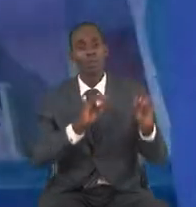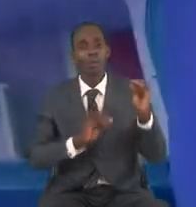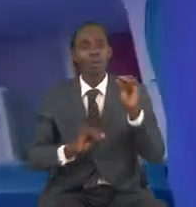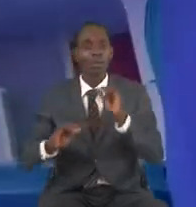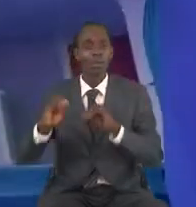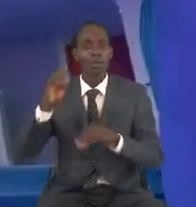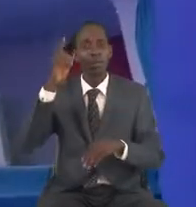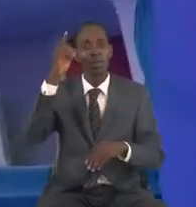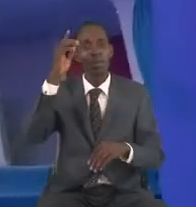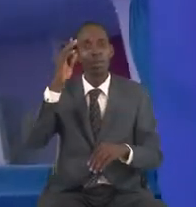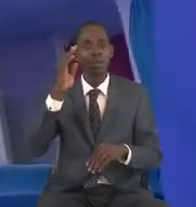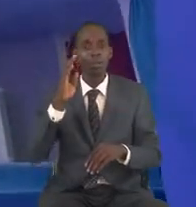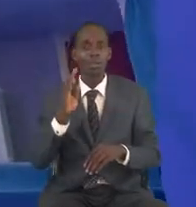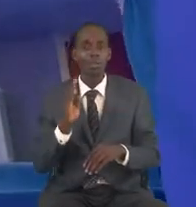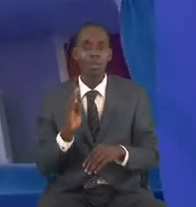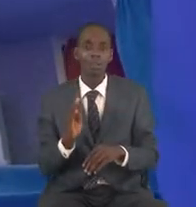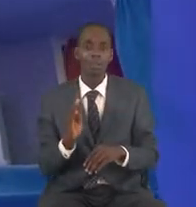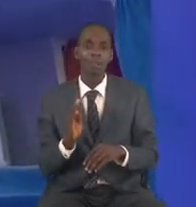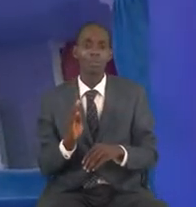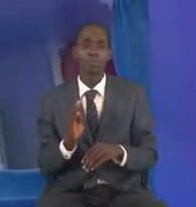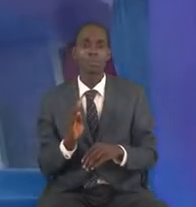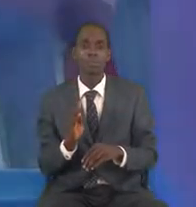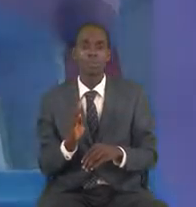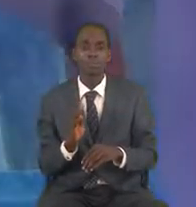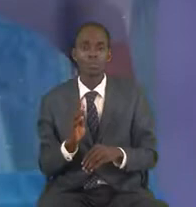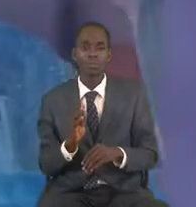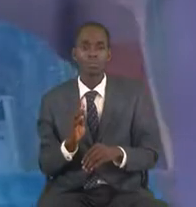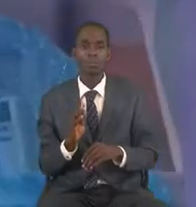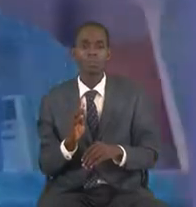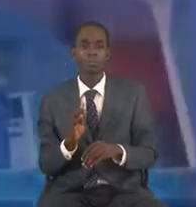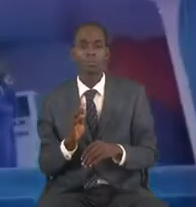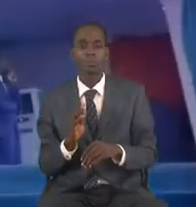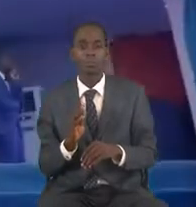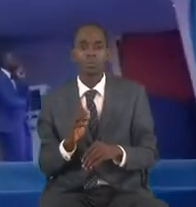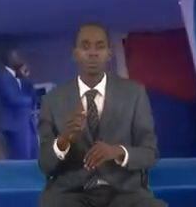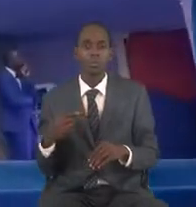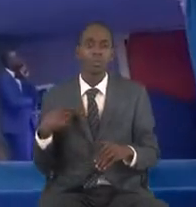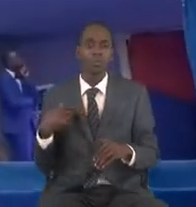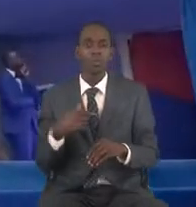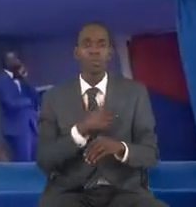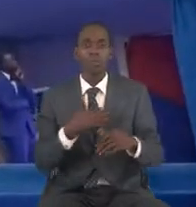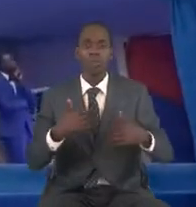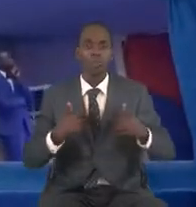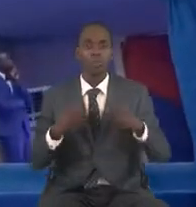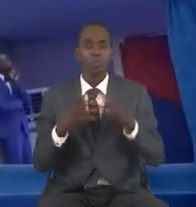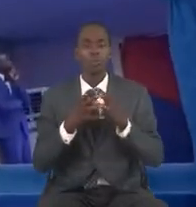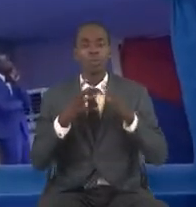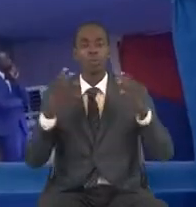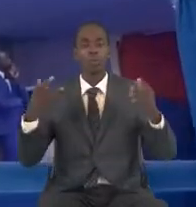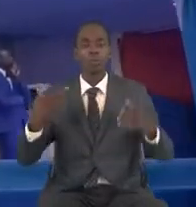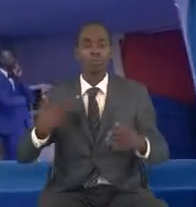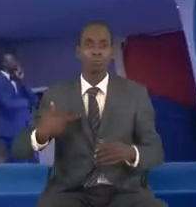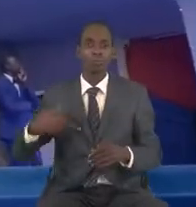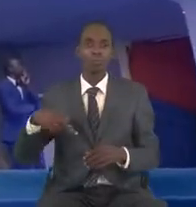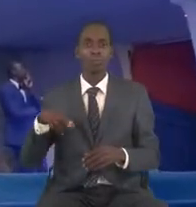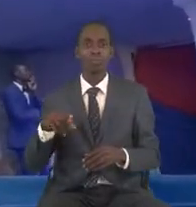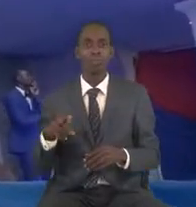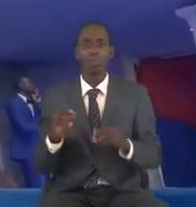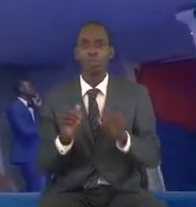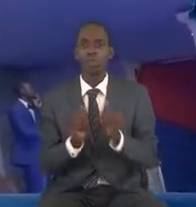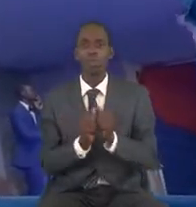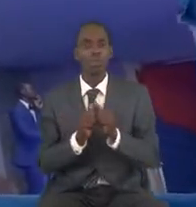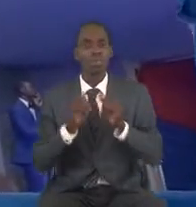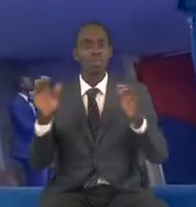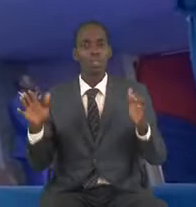Oh God, we got so much religion without